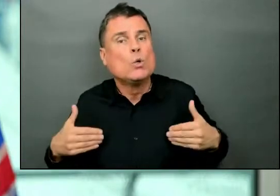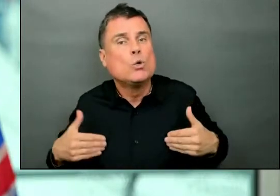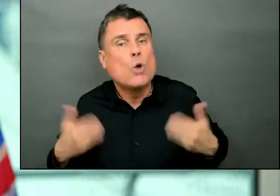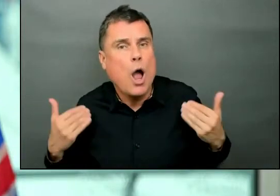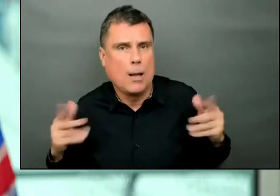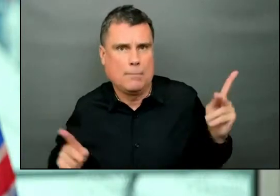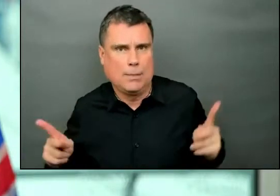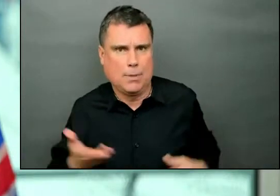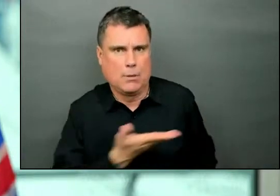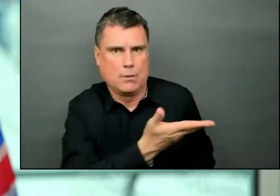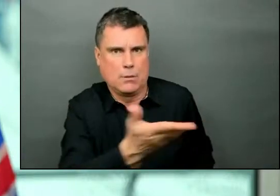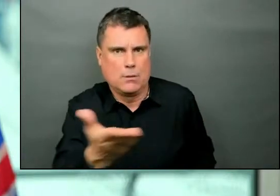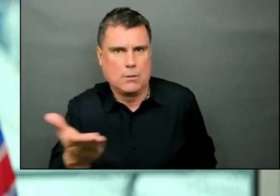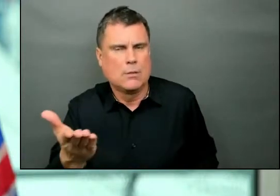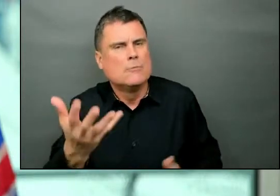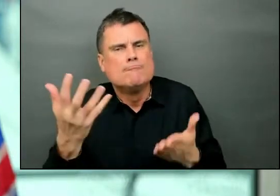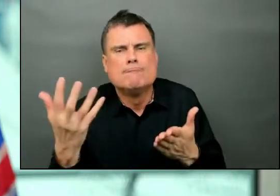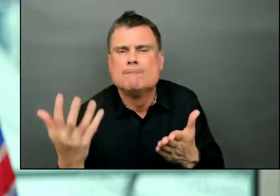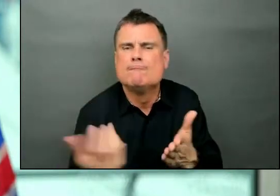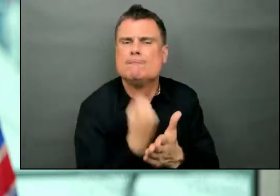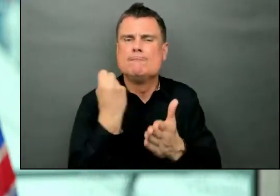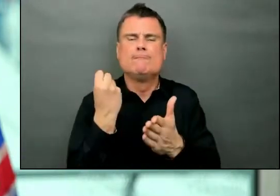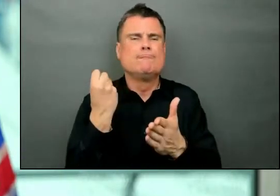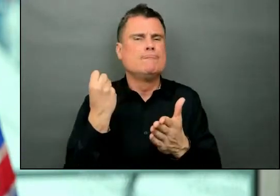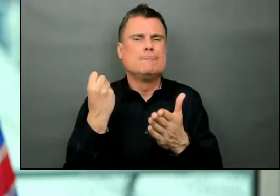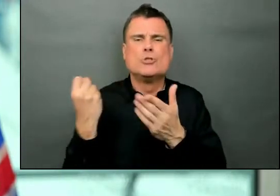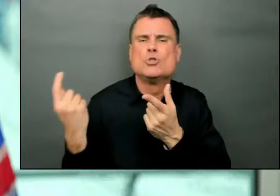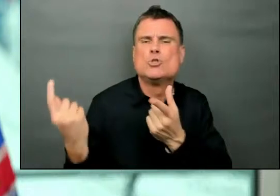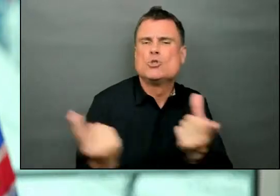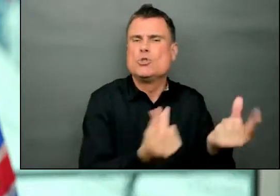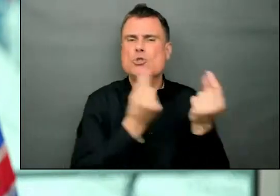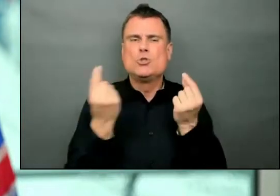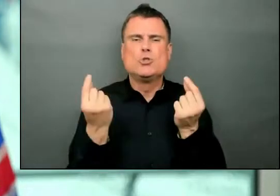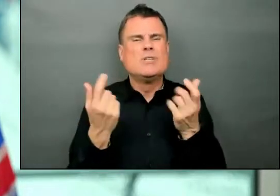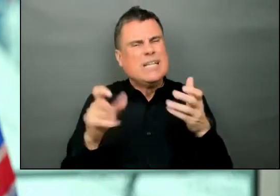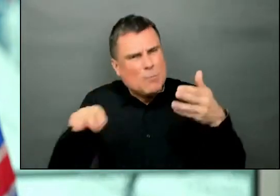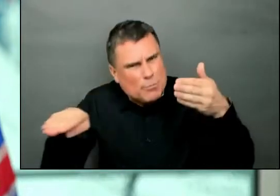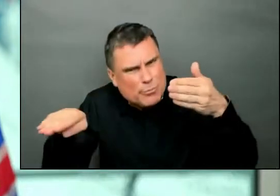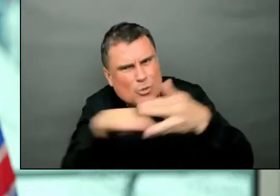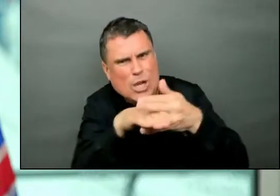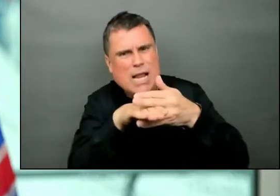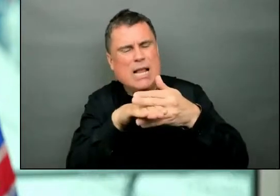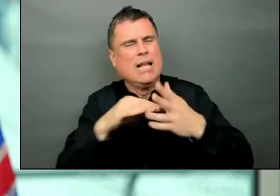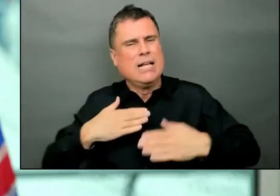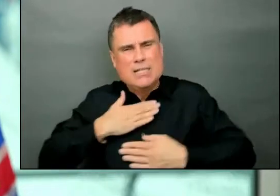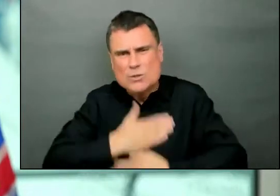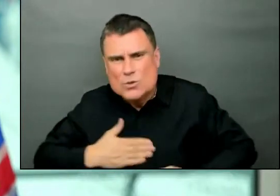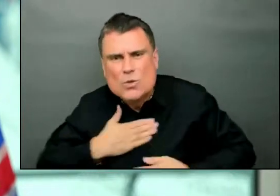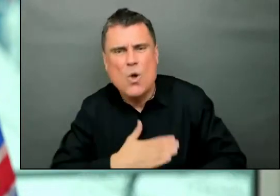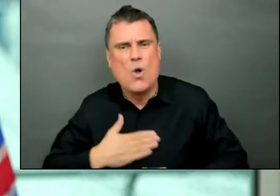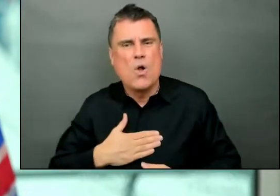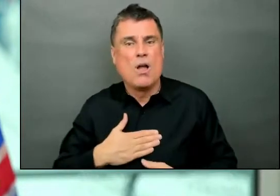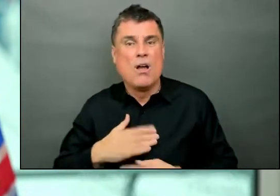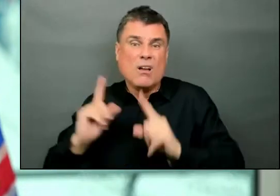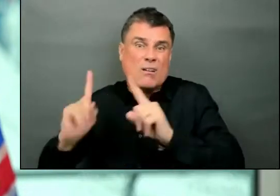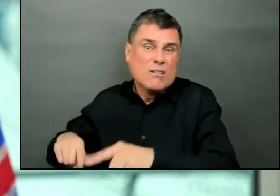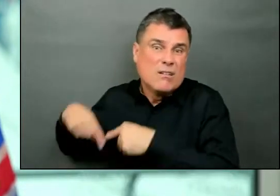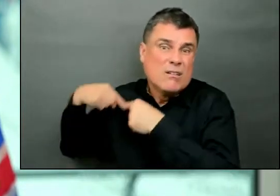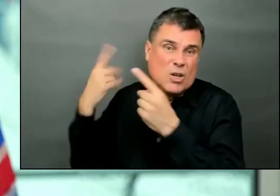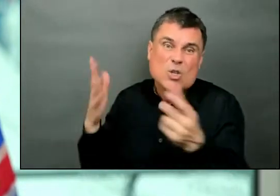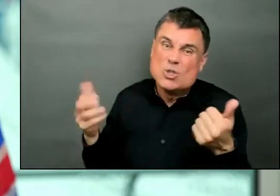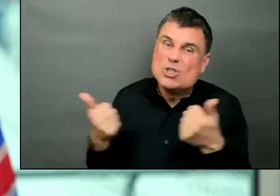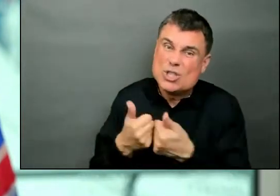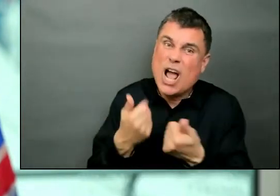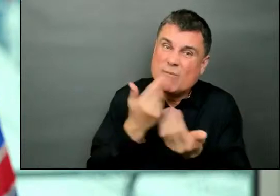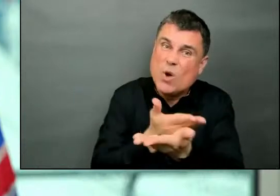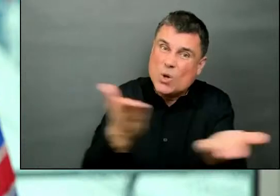to make up some of the challenges that they've been faced with. And, I've said all along how struck